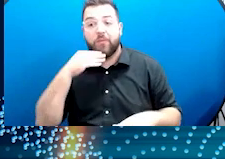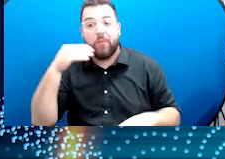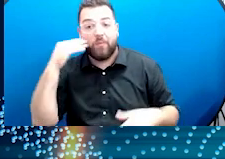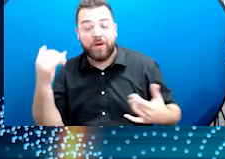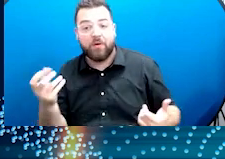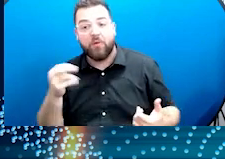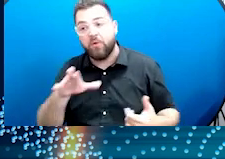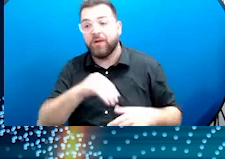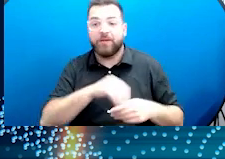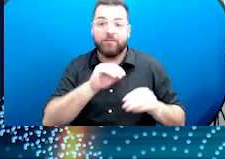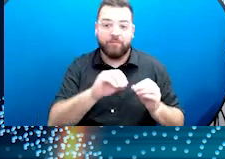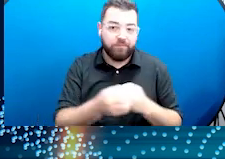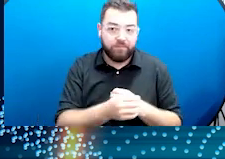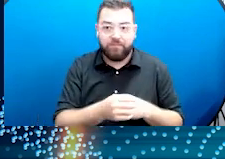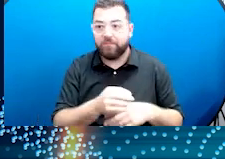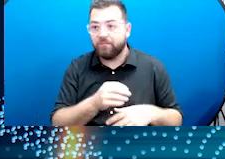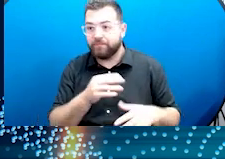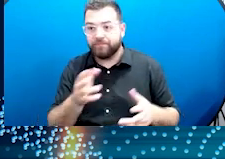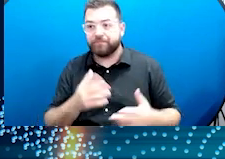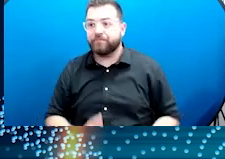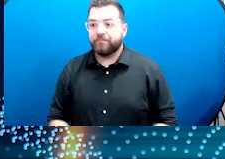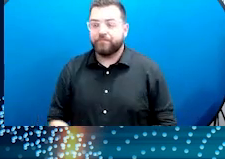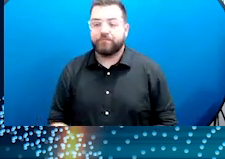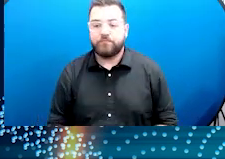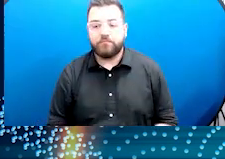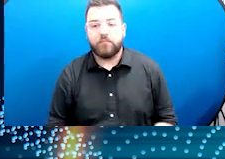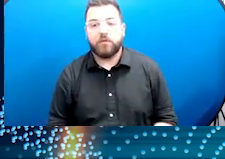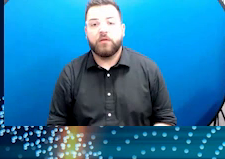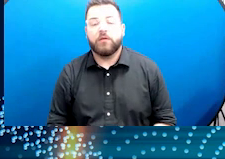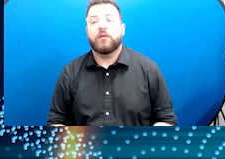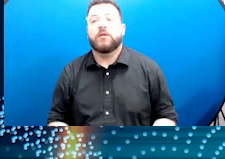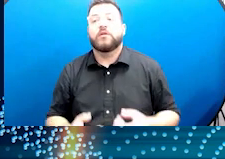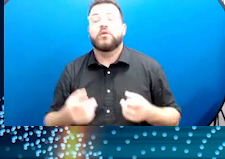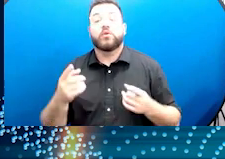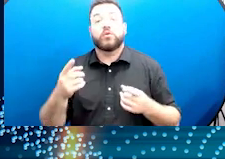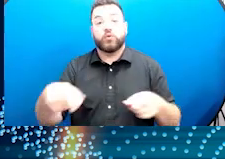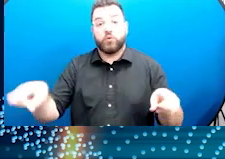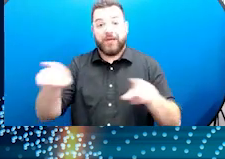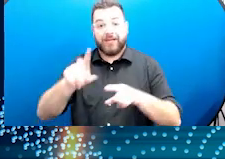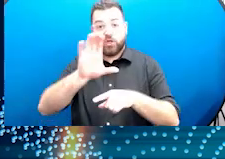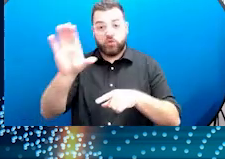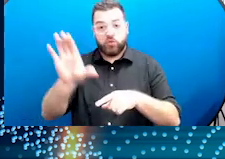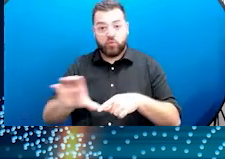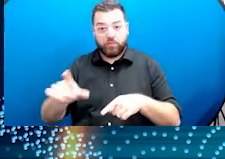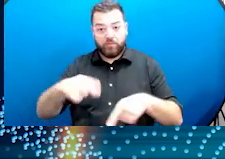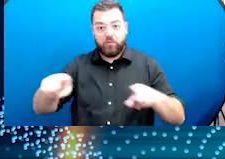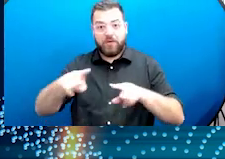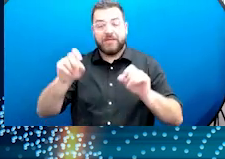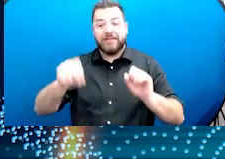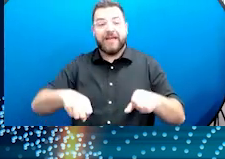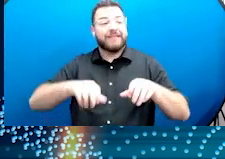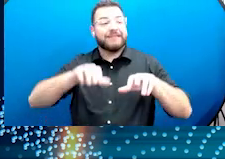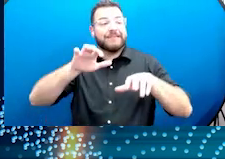or on your, or joining us virtually, you can, type